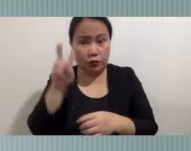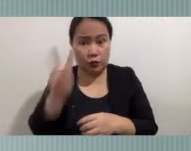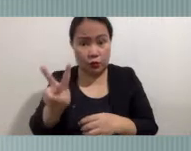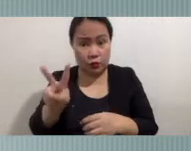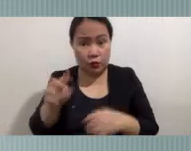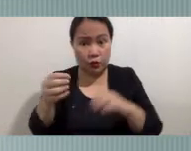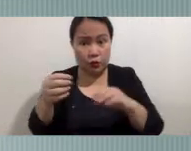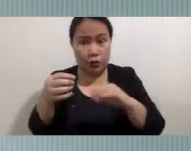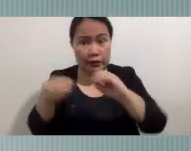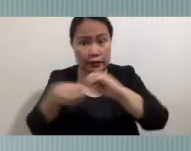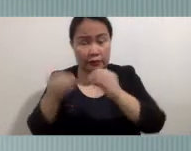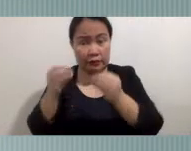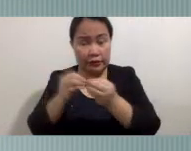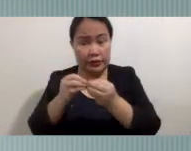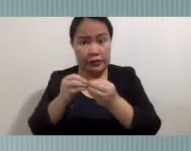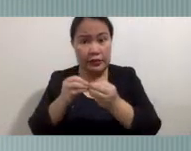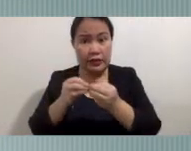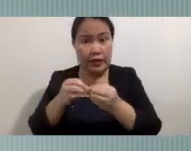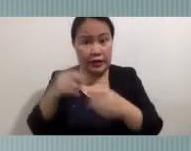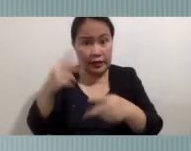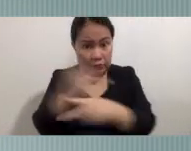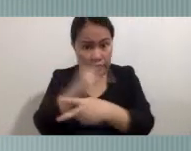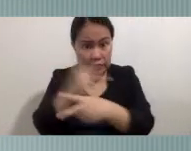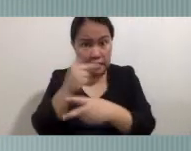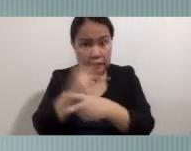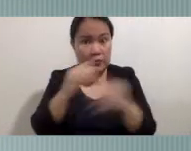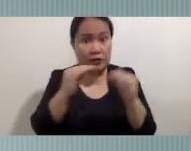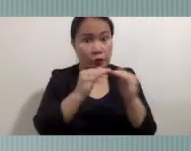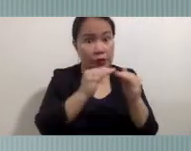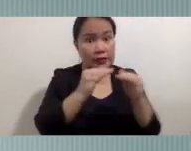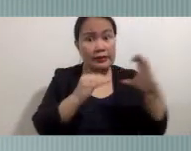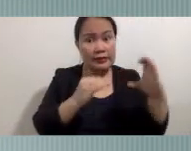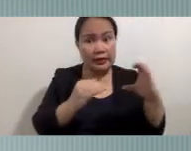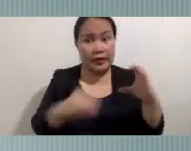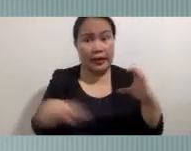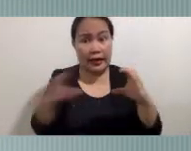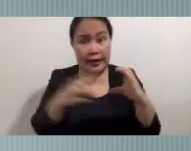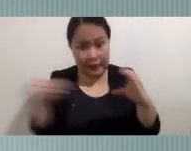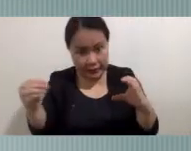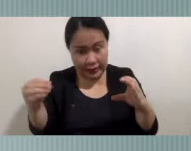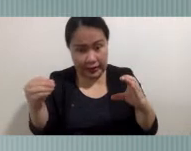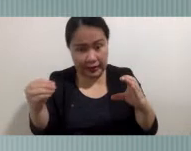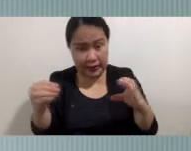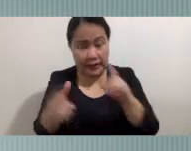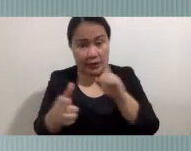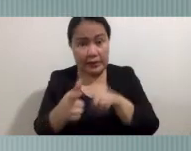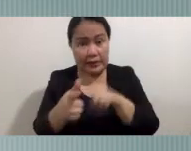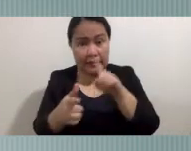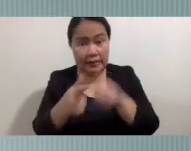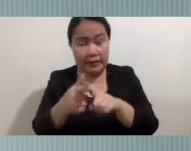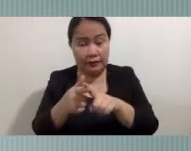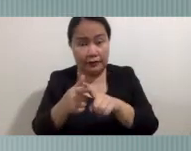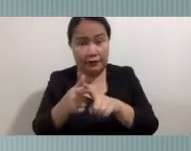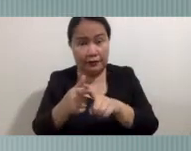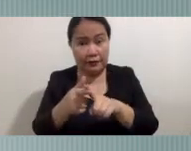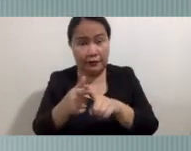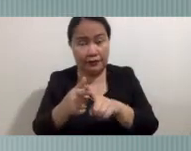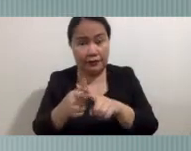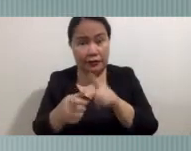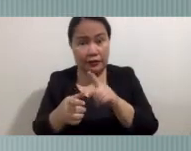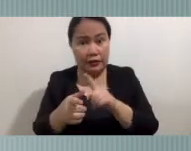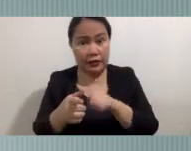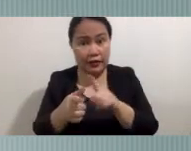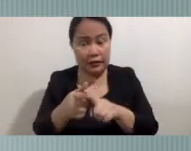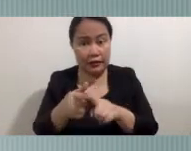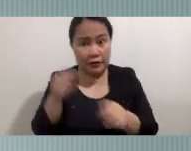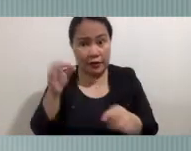ang product niya ay c. At kapag inad naman natin siya, ang sum niya ay yung middle term which is